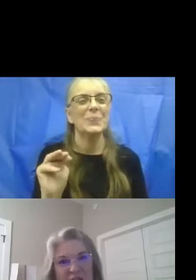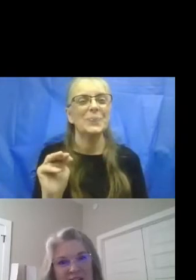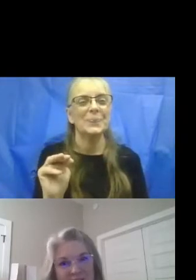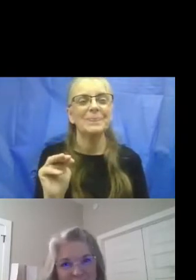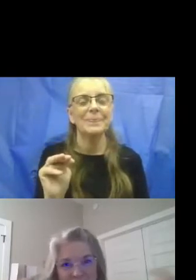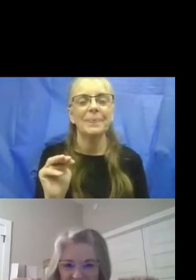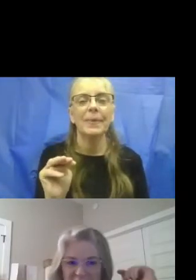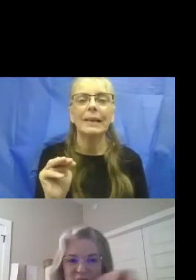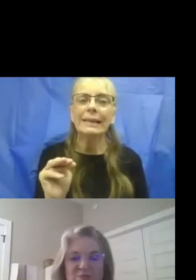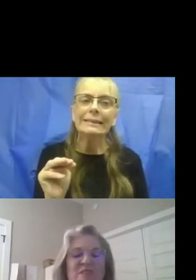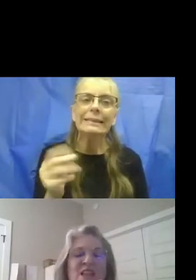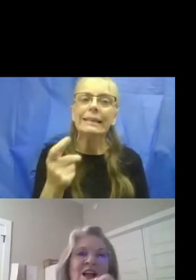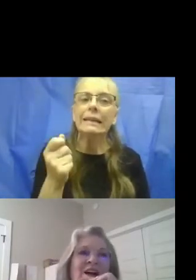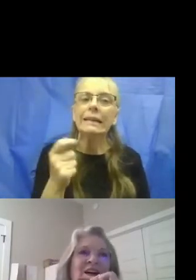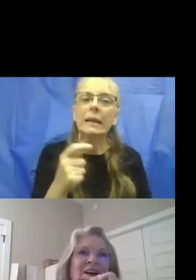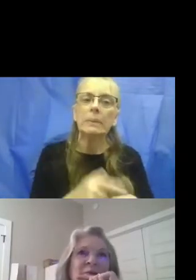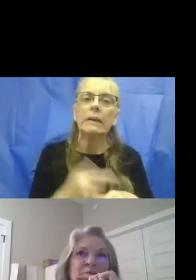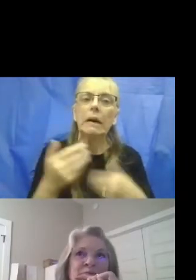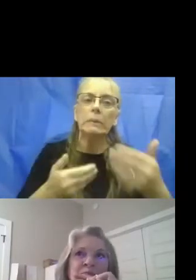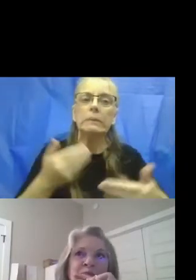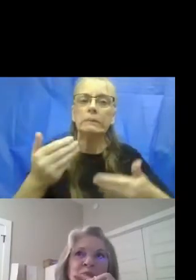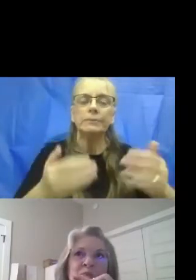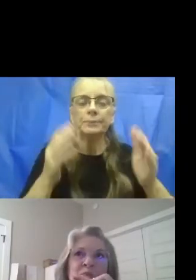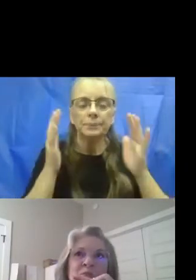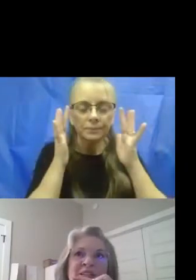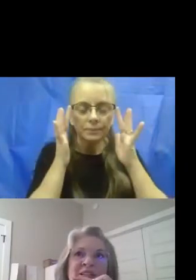Took a while, you know.